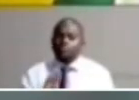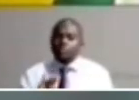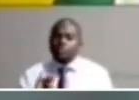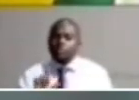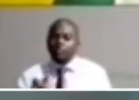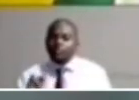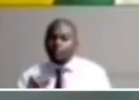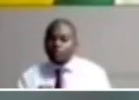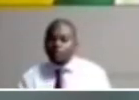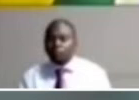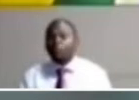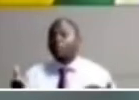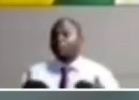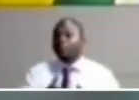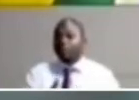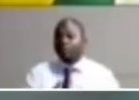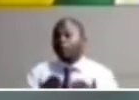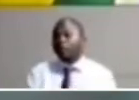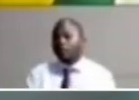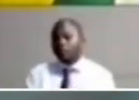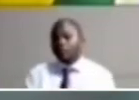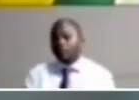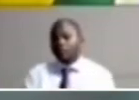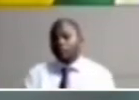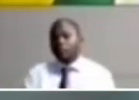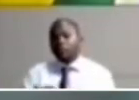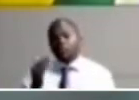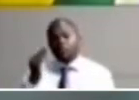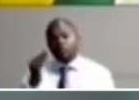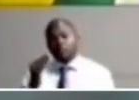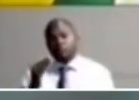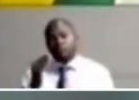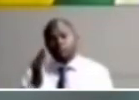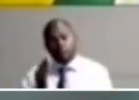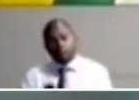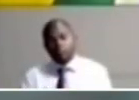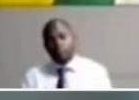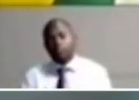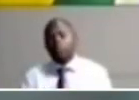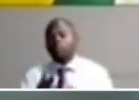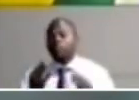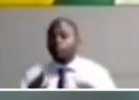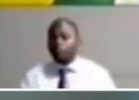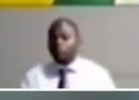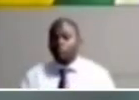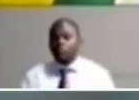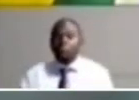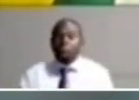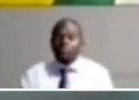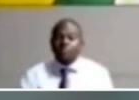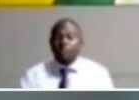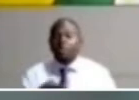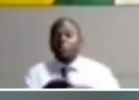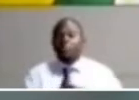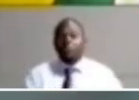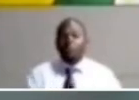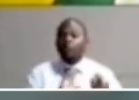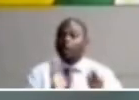during this time of shutdown, or to seize properties on account of the non-payment of loans.